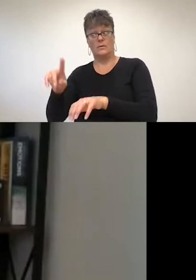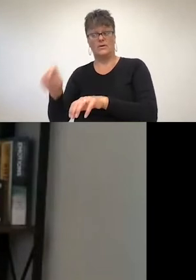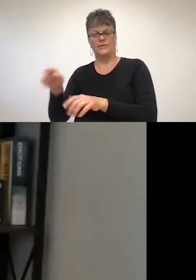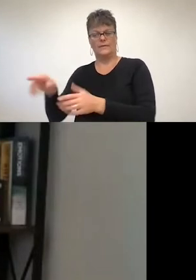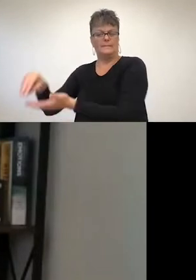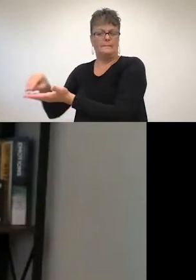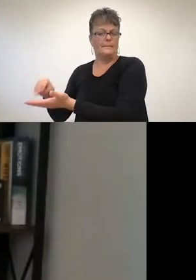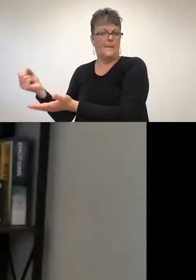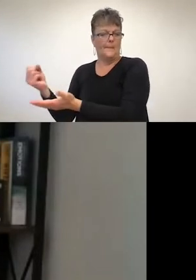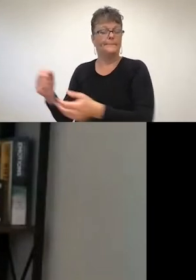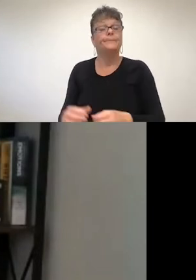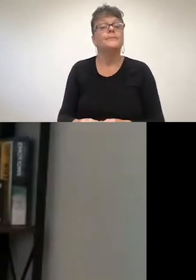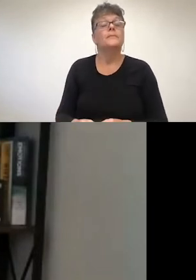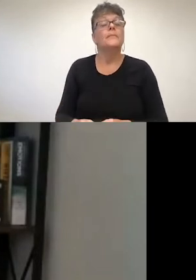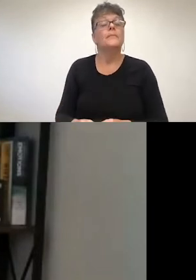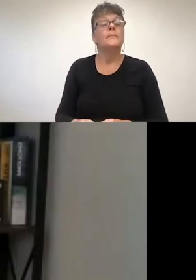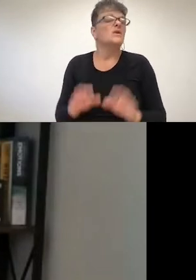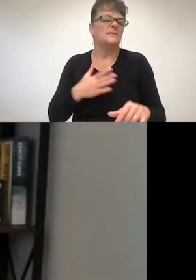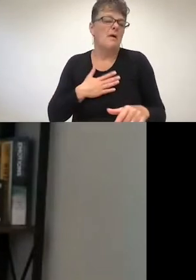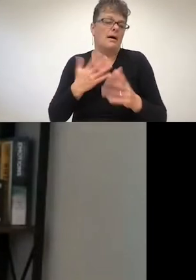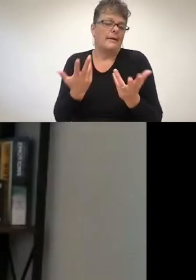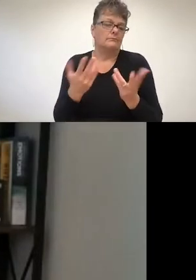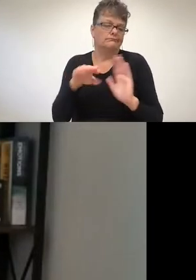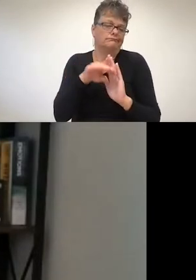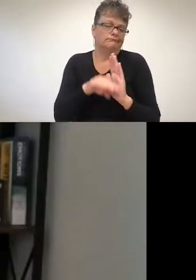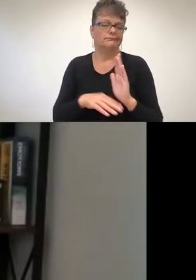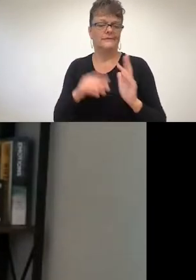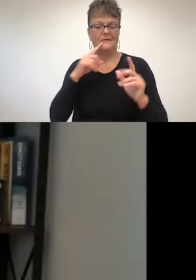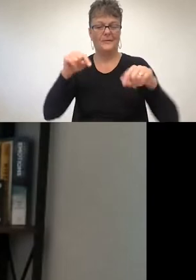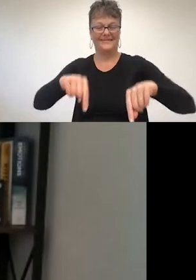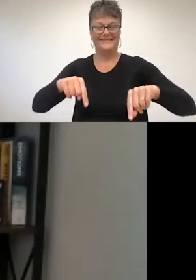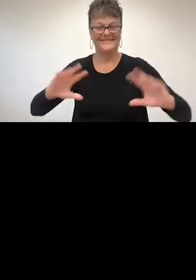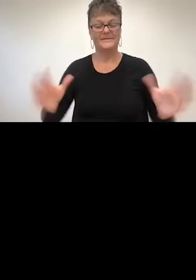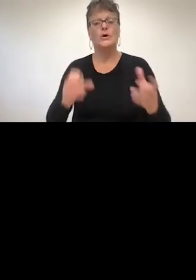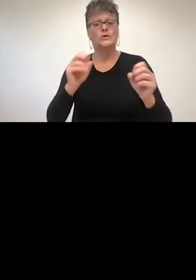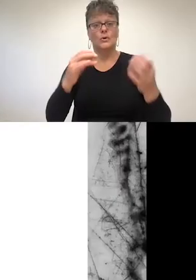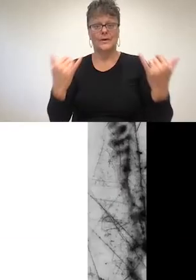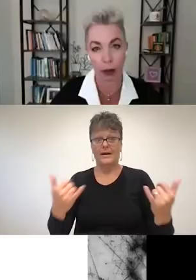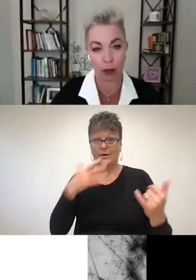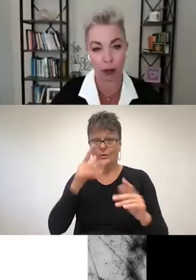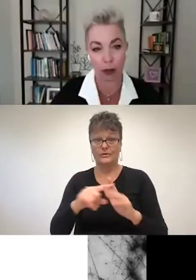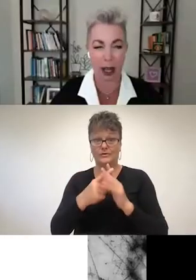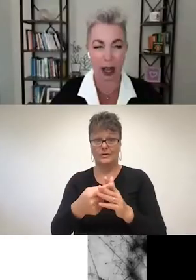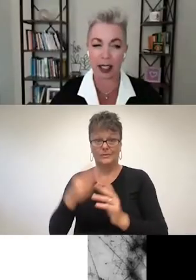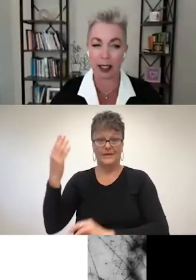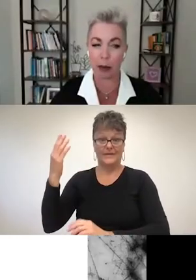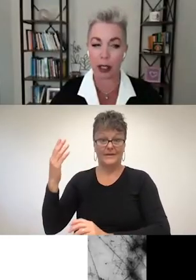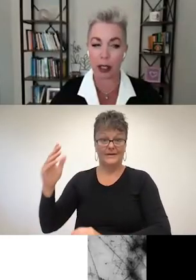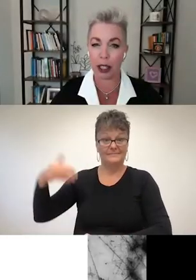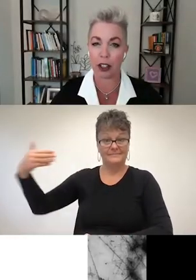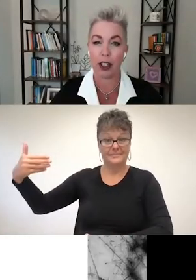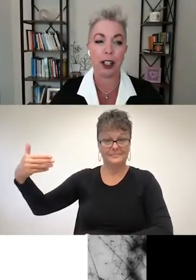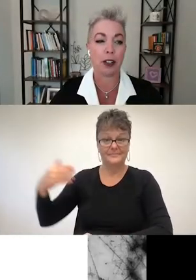that, those are essentially my housekeeping items. Let's go ahead and jump into the slides. I do have so much to share with you today, probably a